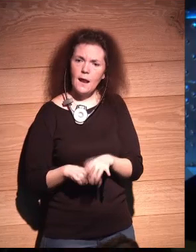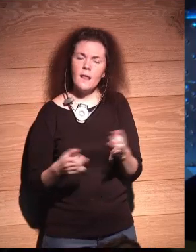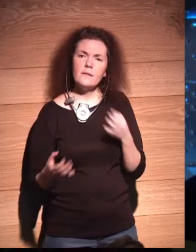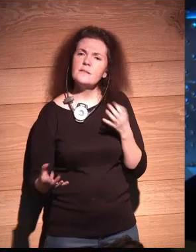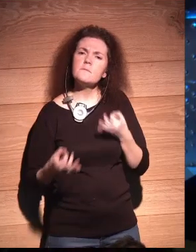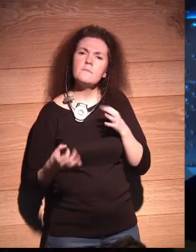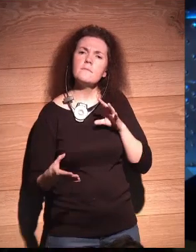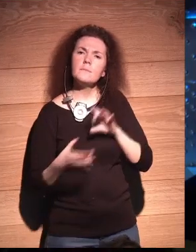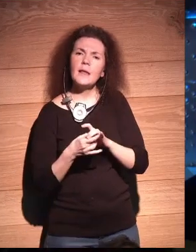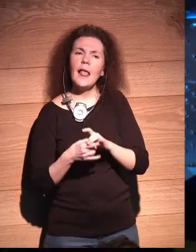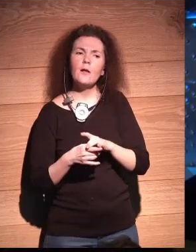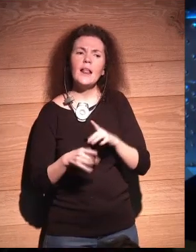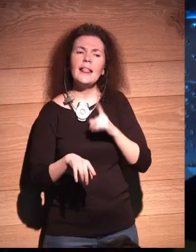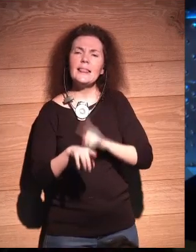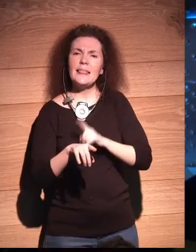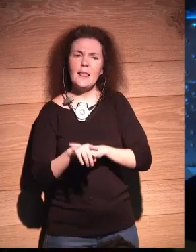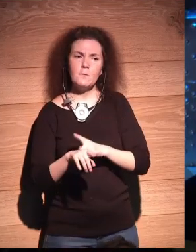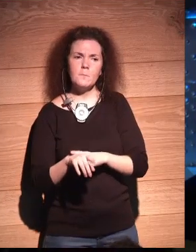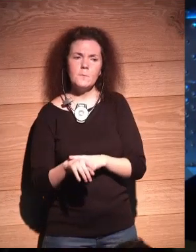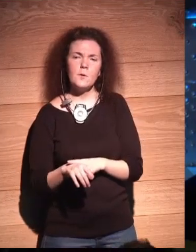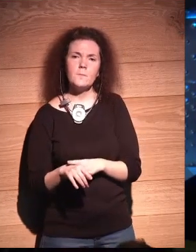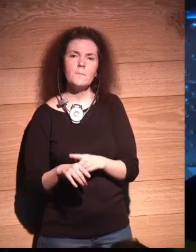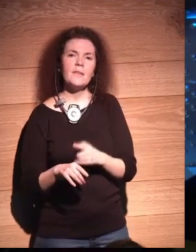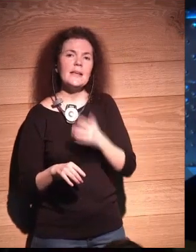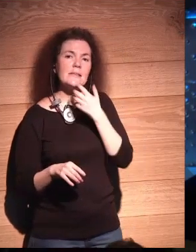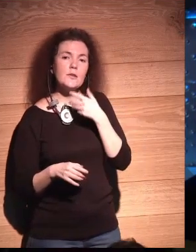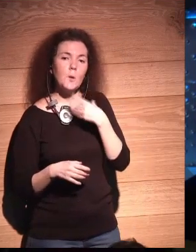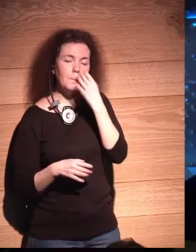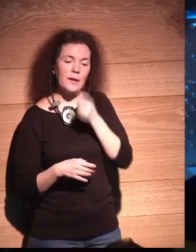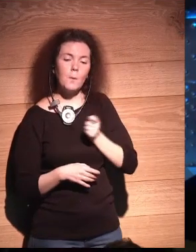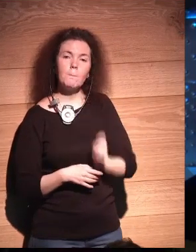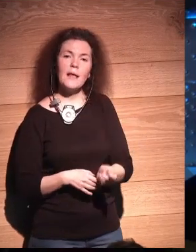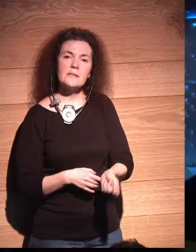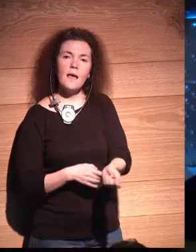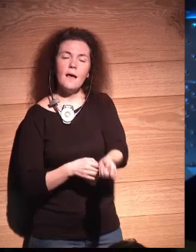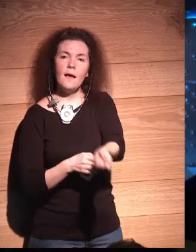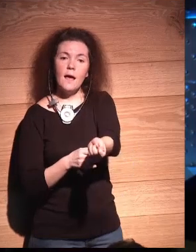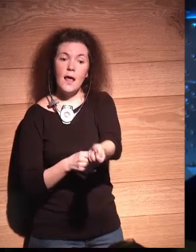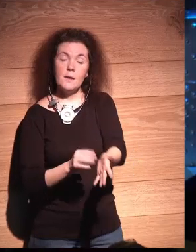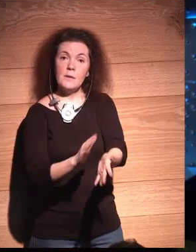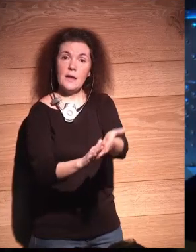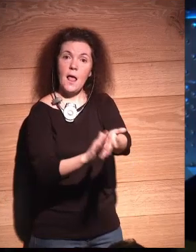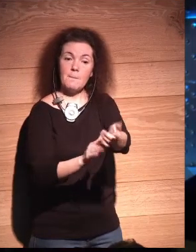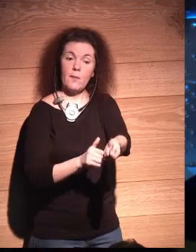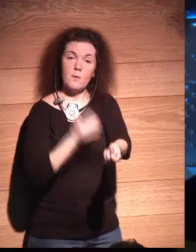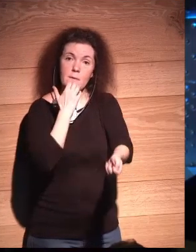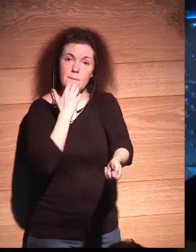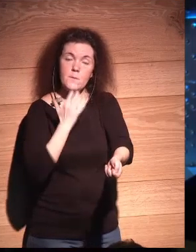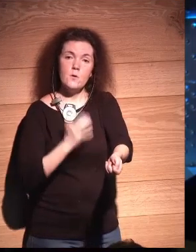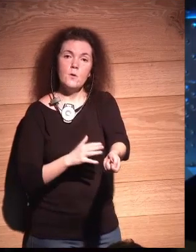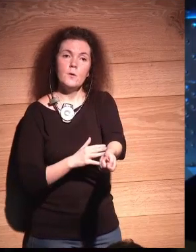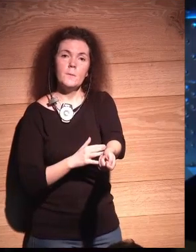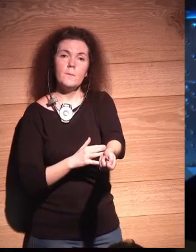if you're walking your dog and your dog is like too fast or too slow, one of you is dragging the other. It's like if you're window shopping with somebody,